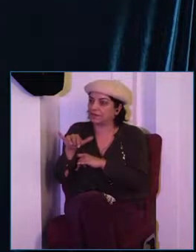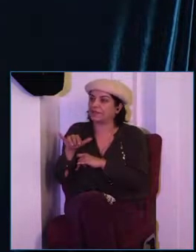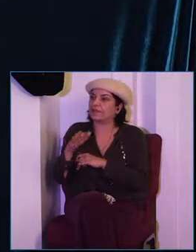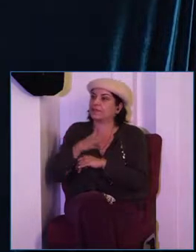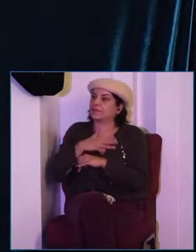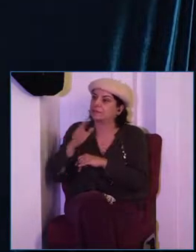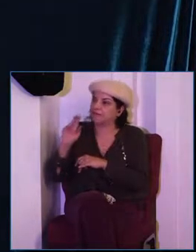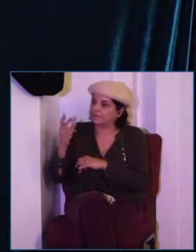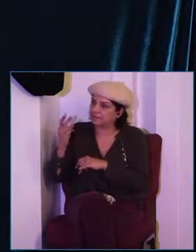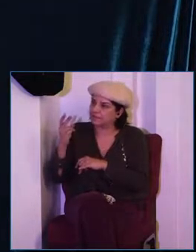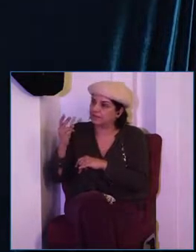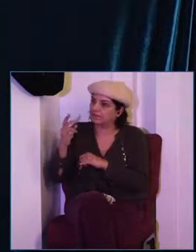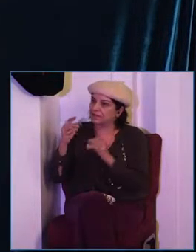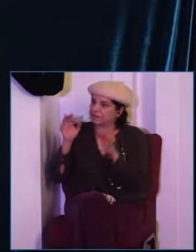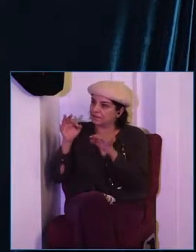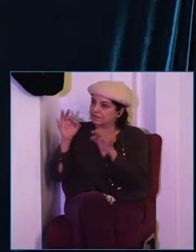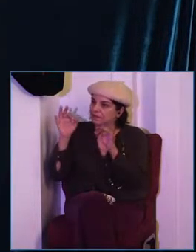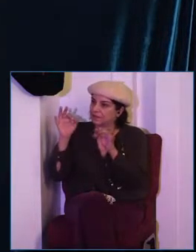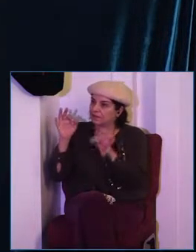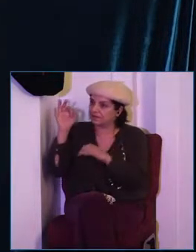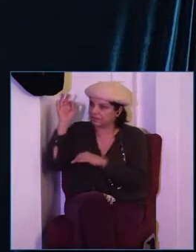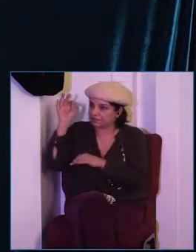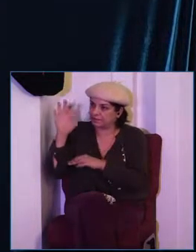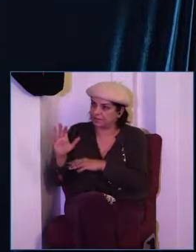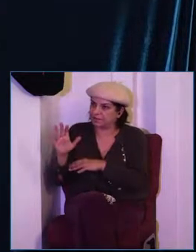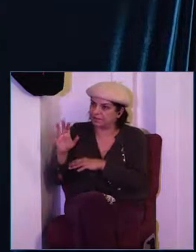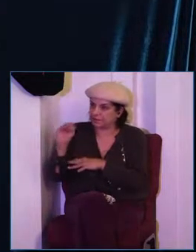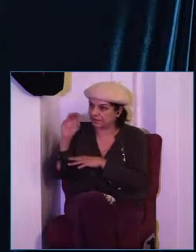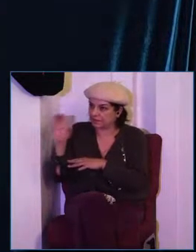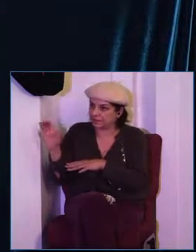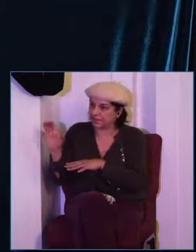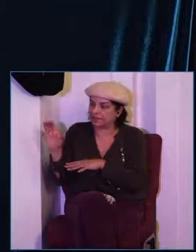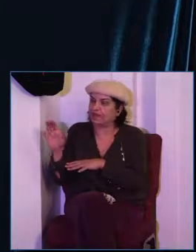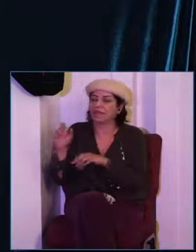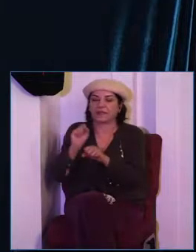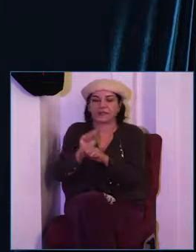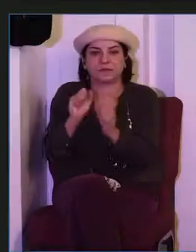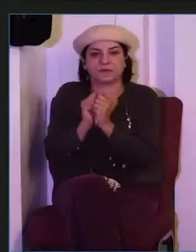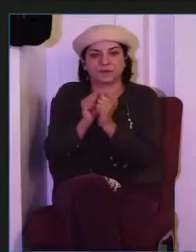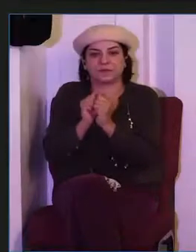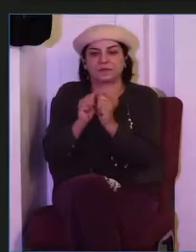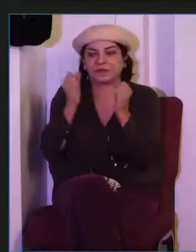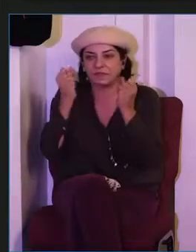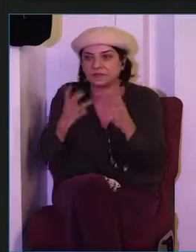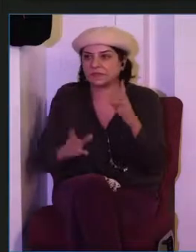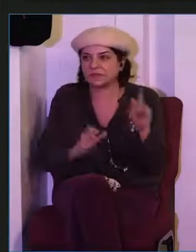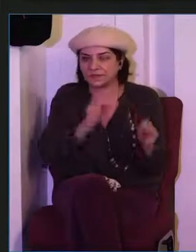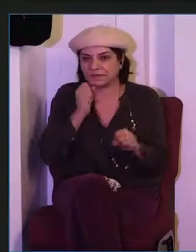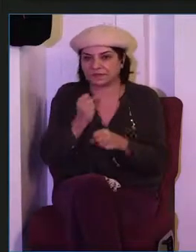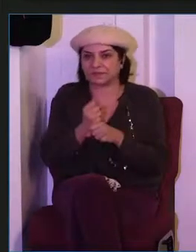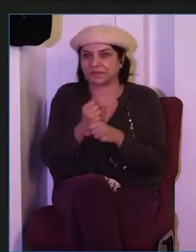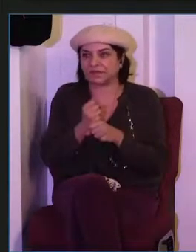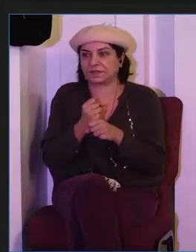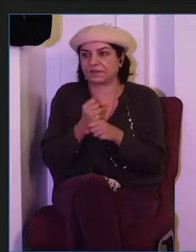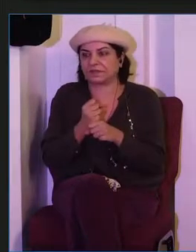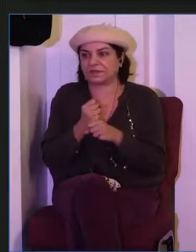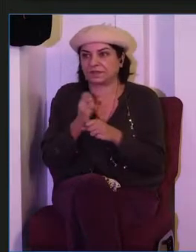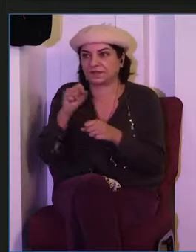second pastor in MCC and whom I got to work with for many years at St. John's MCC in